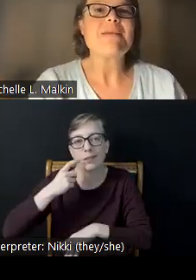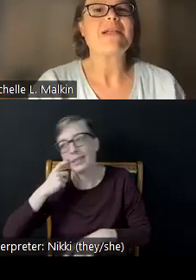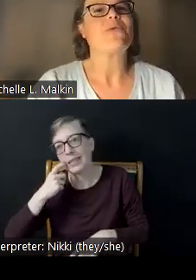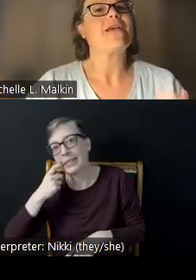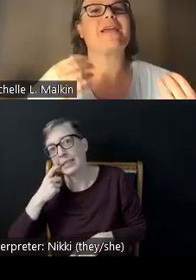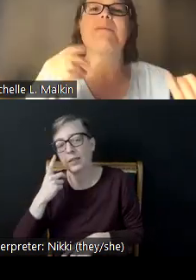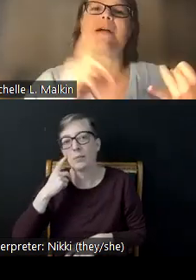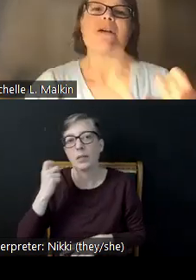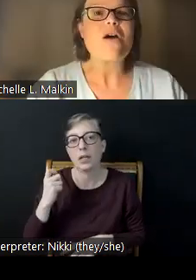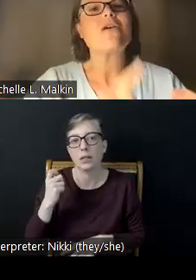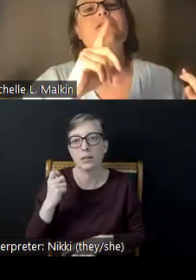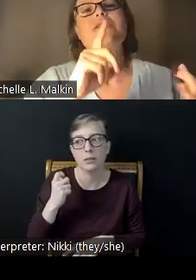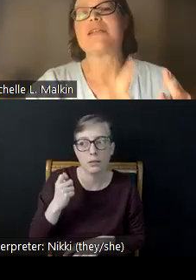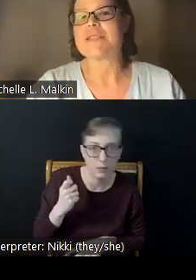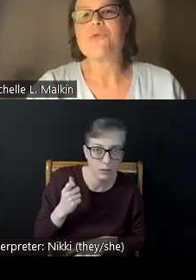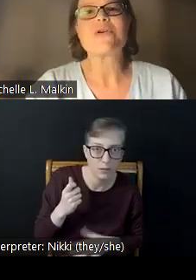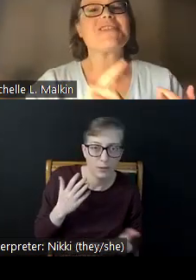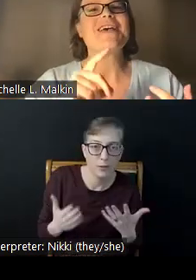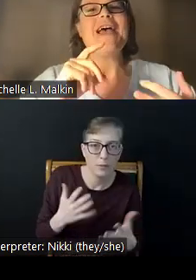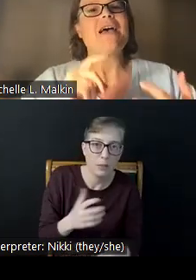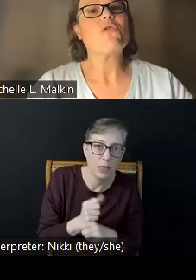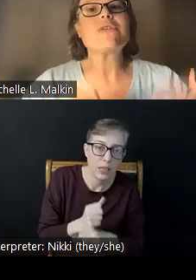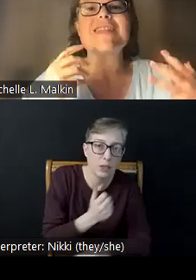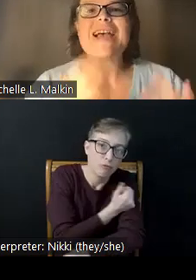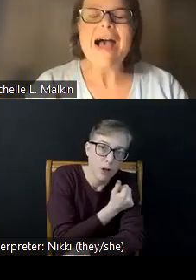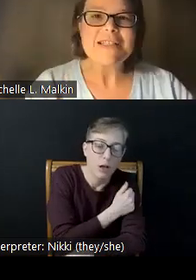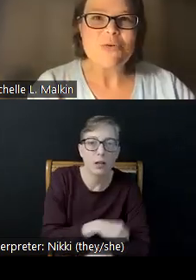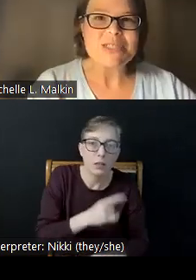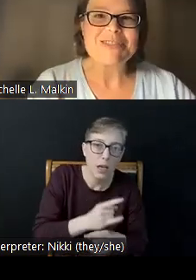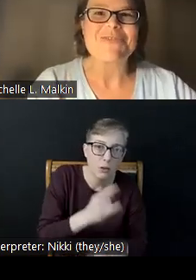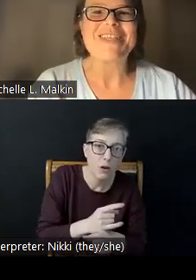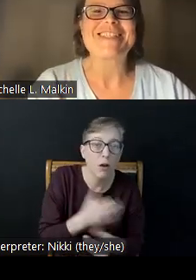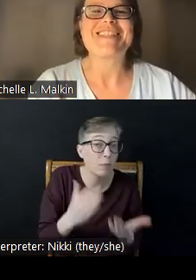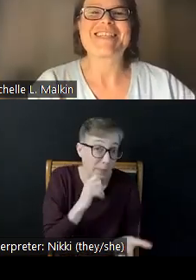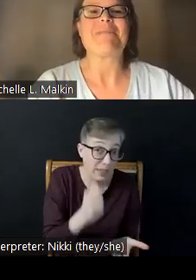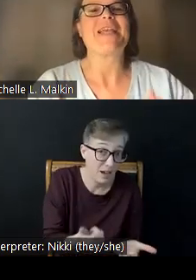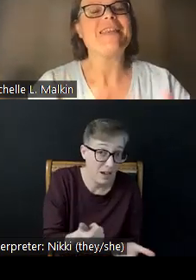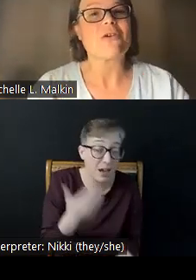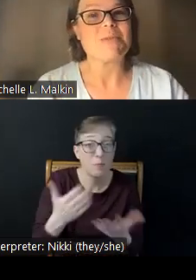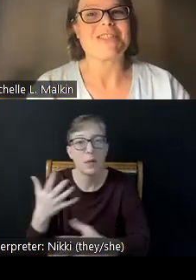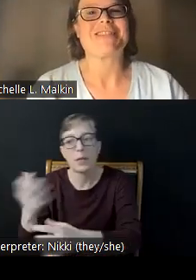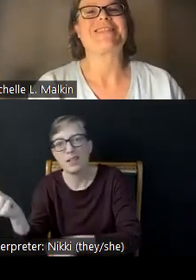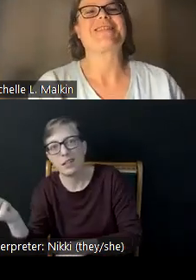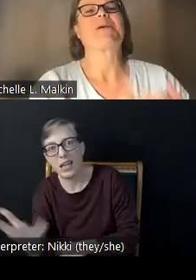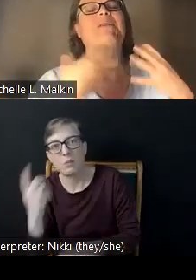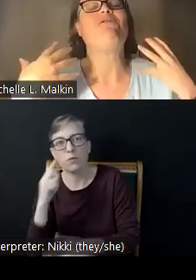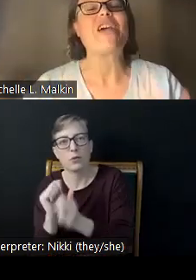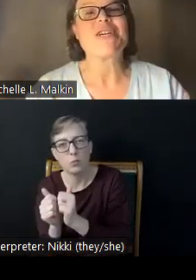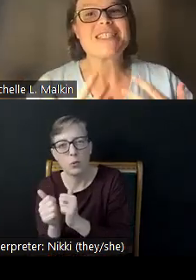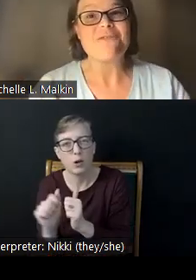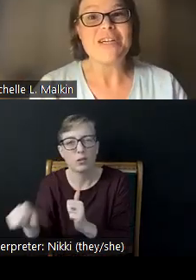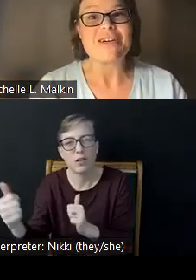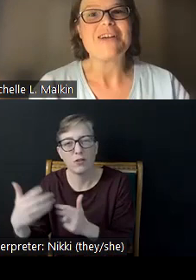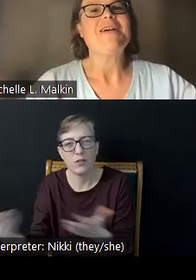to gambling, where they can gamble on cards and sports. And of course, the consequences of this gambling in the criminal justice system can be